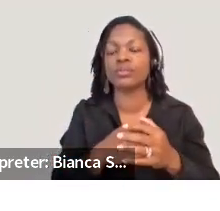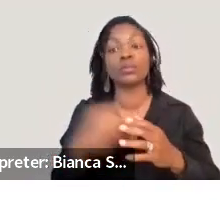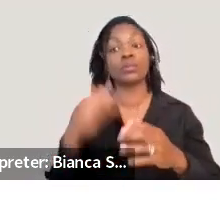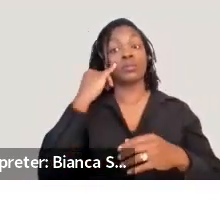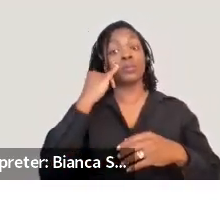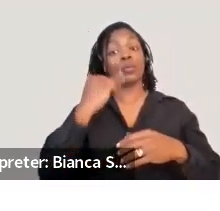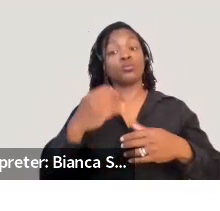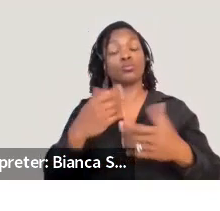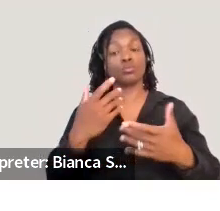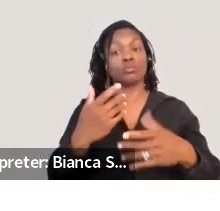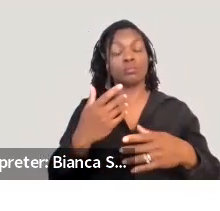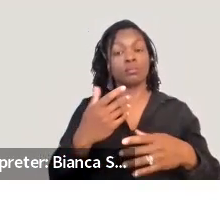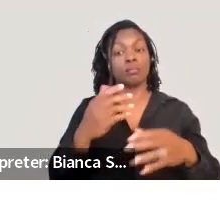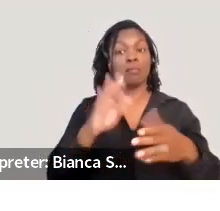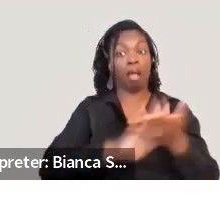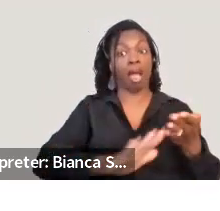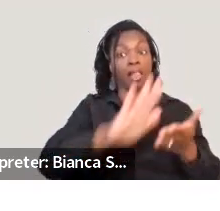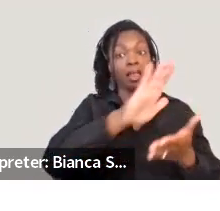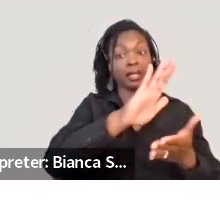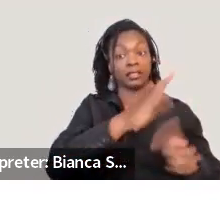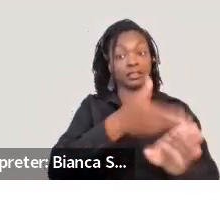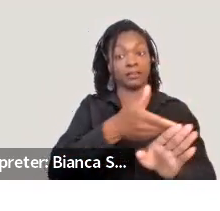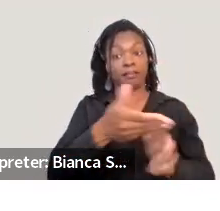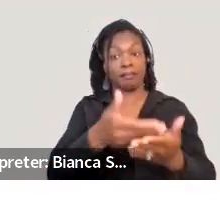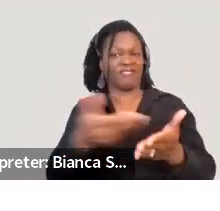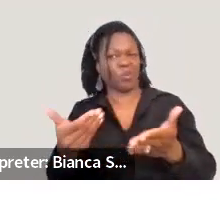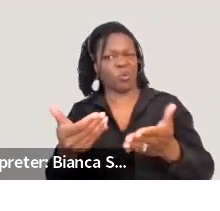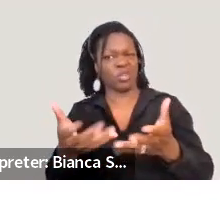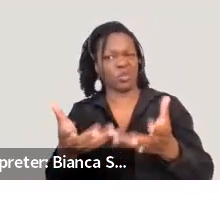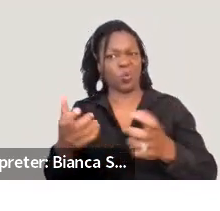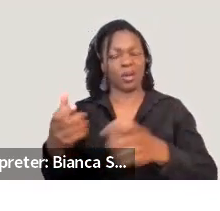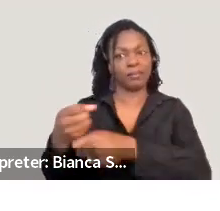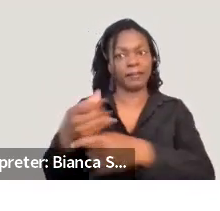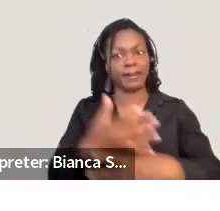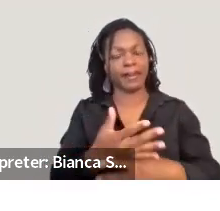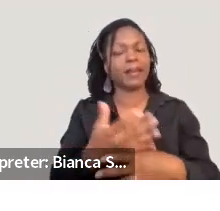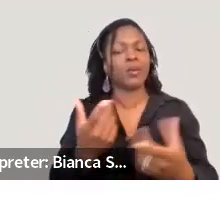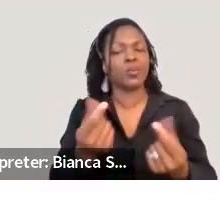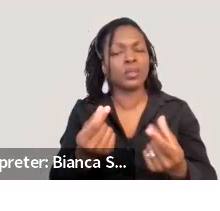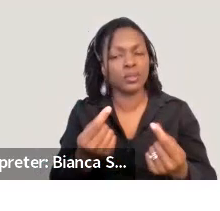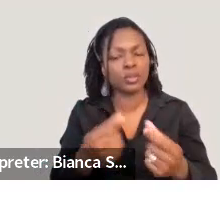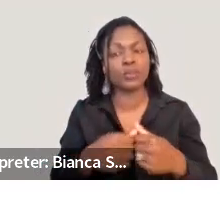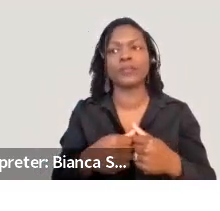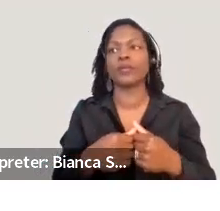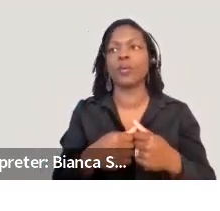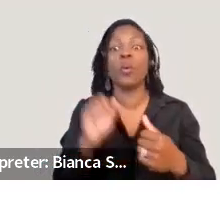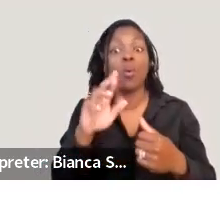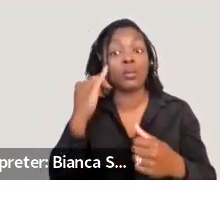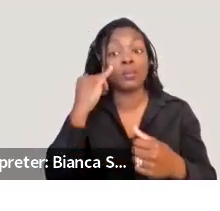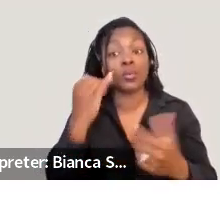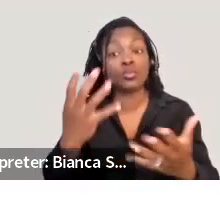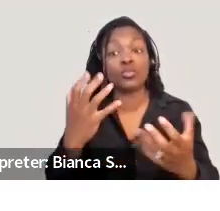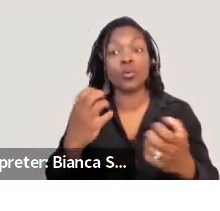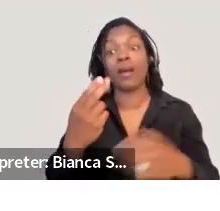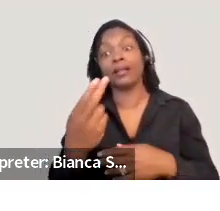for college or a career or job right out of high school. And then also we have a section on caring for